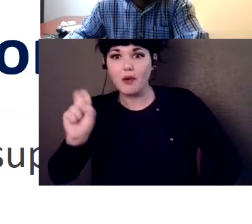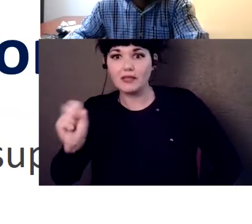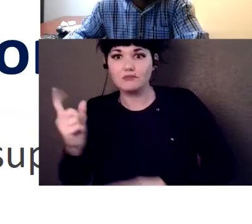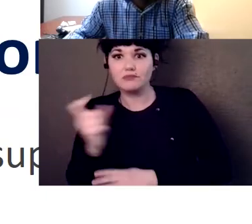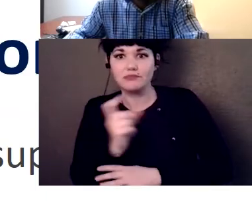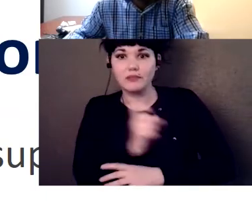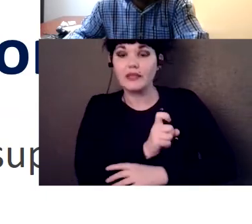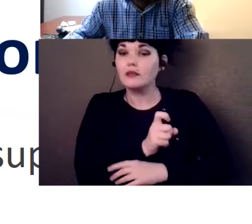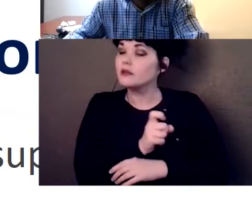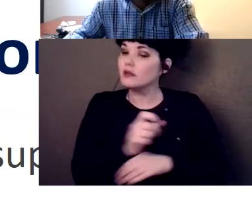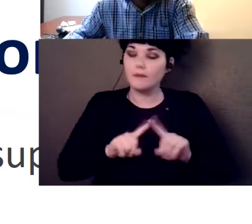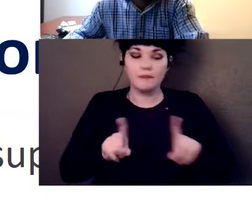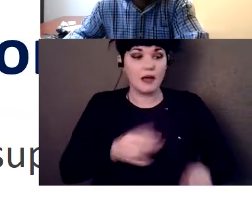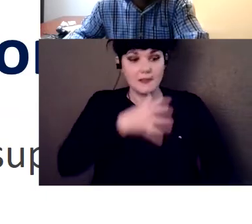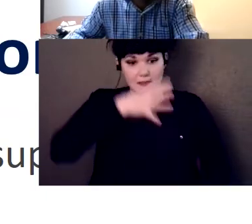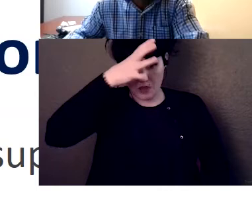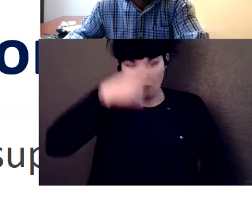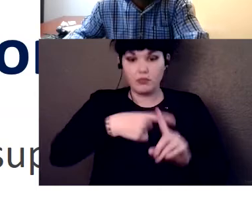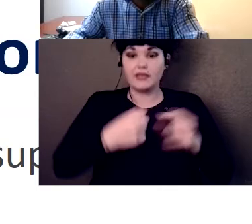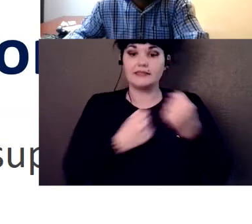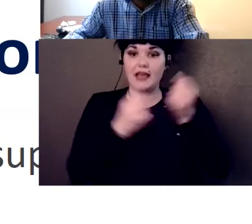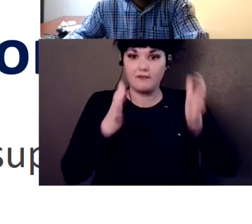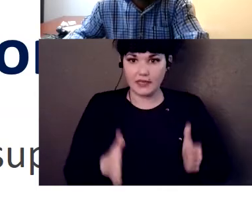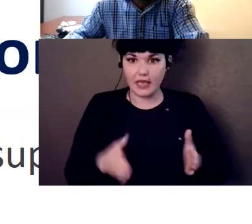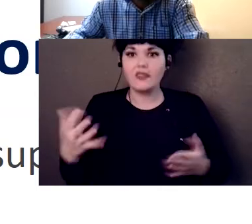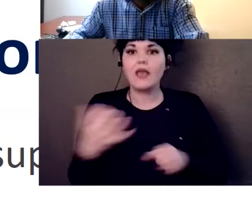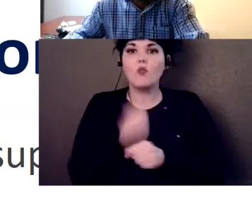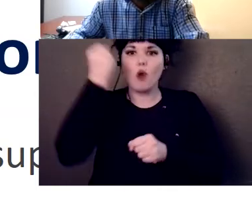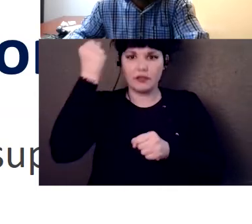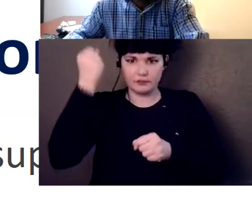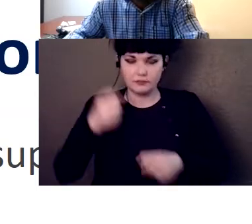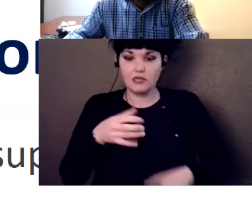local advocate, won the hearing. The school district appealed the hearing,